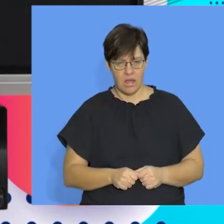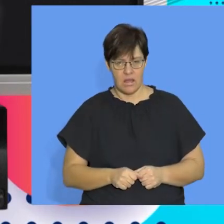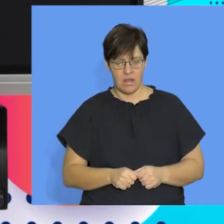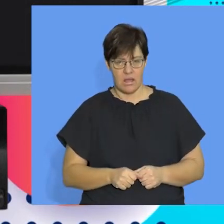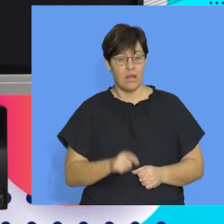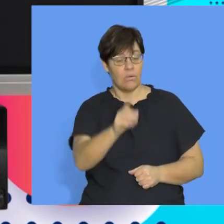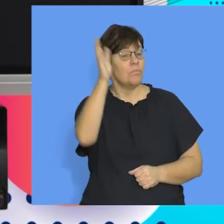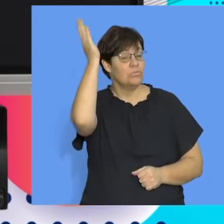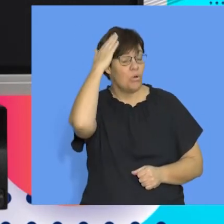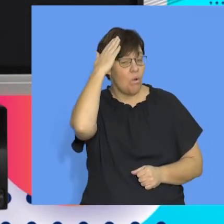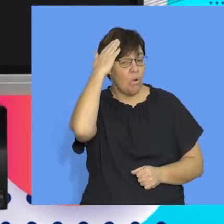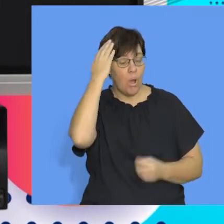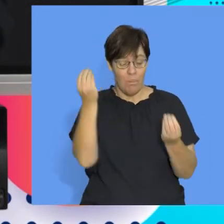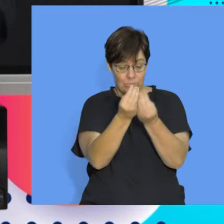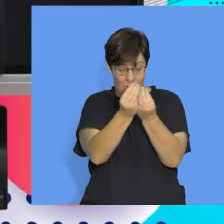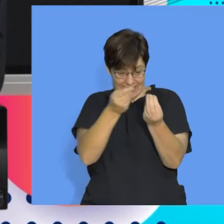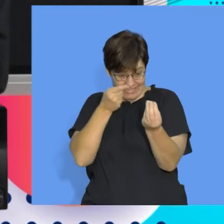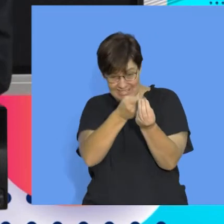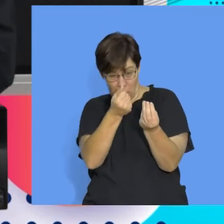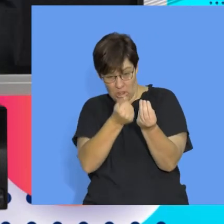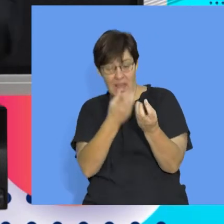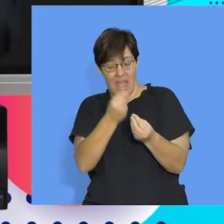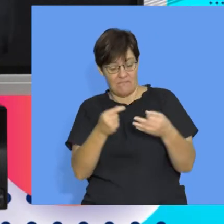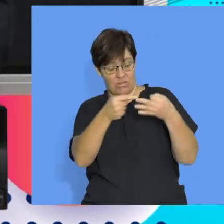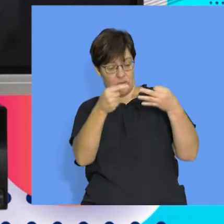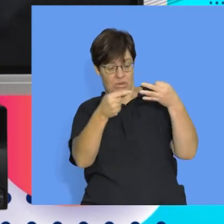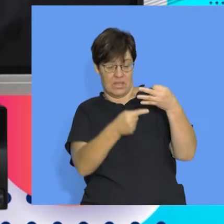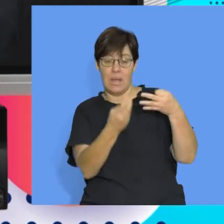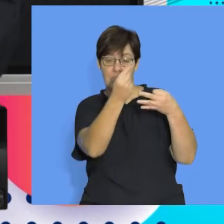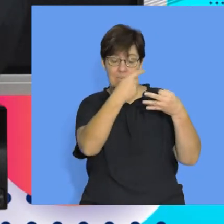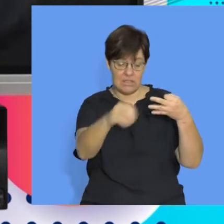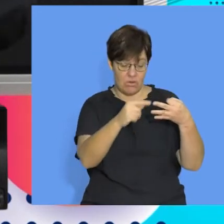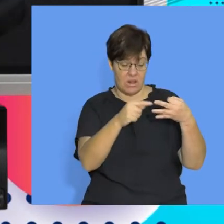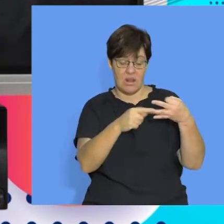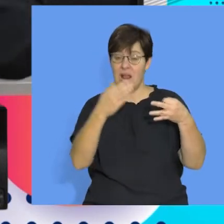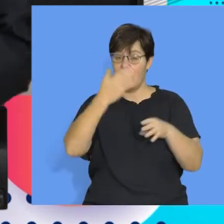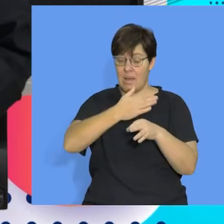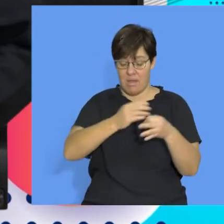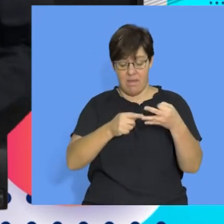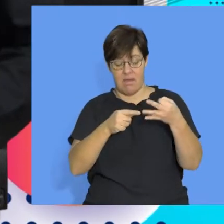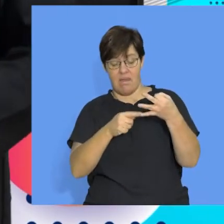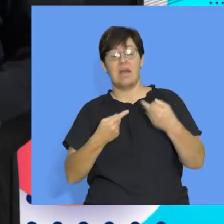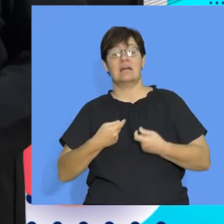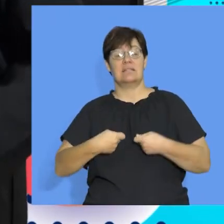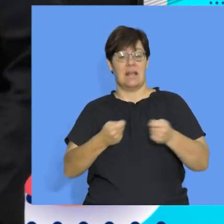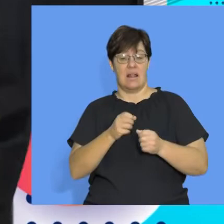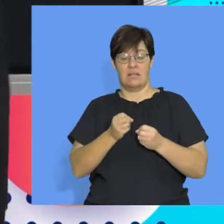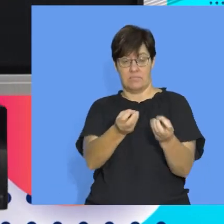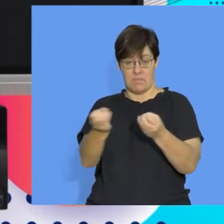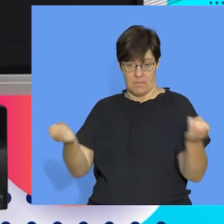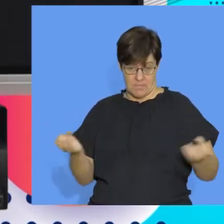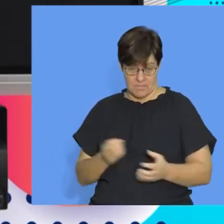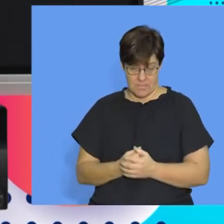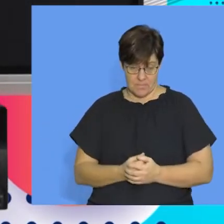know that the cost of the product has three components: material, labor, and selling and distribution.